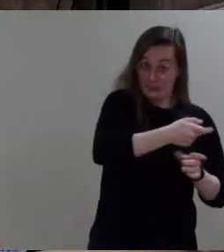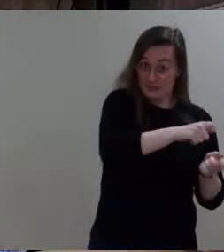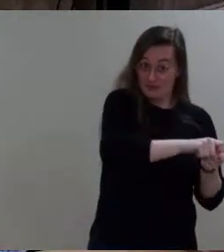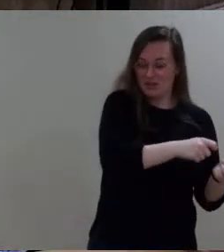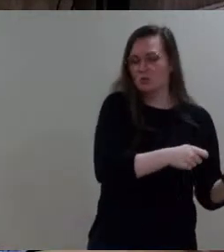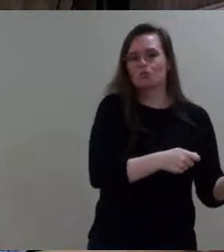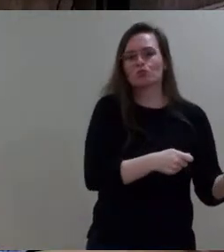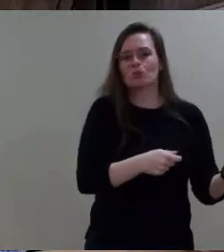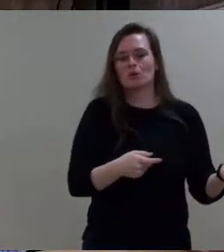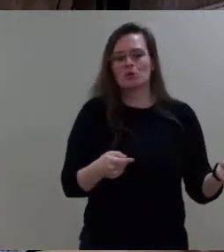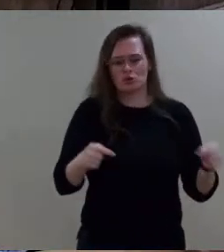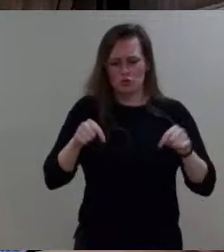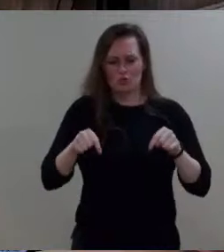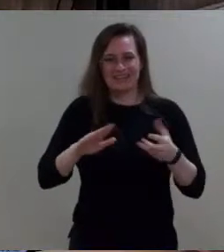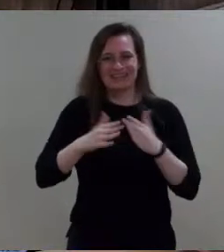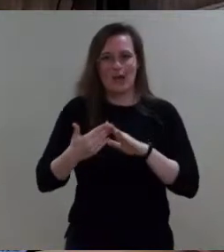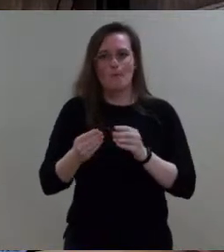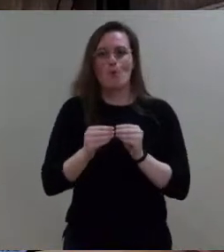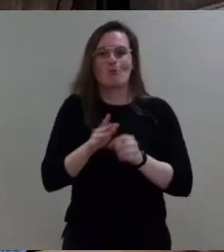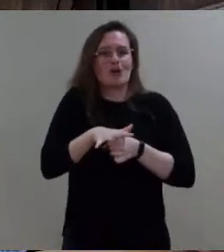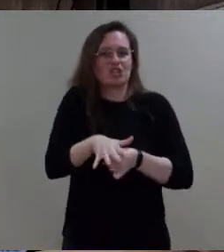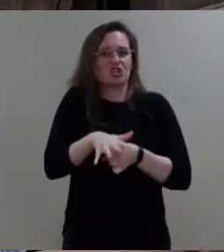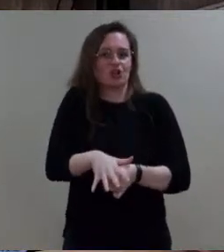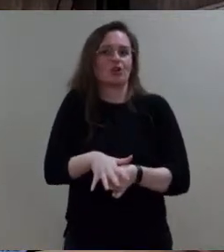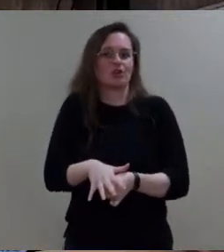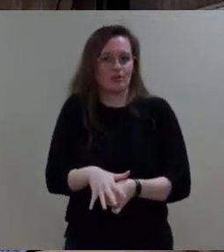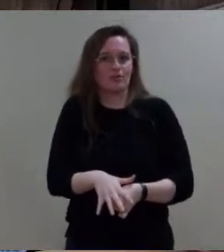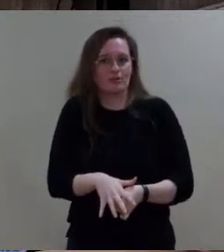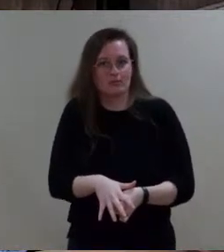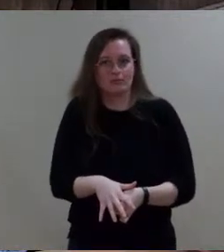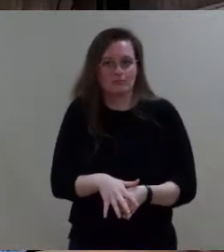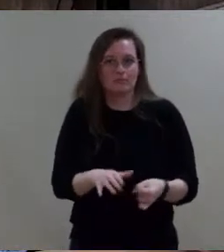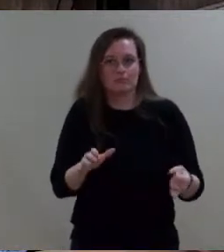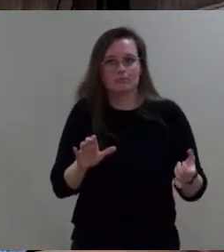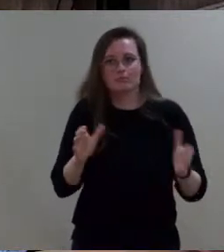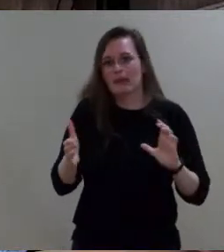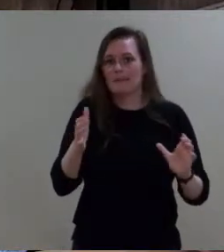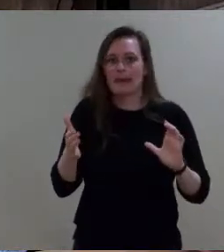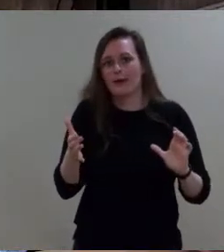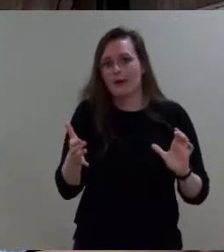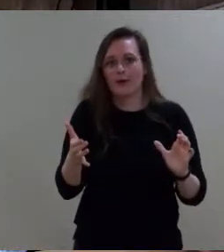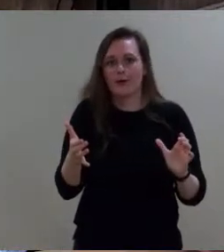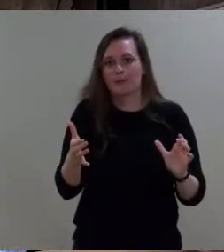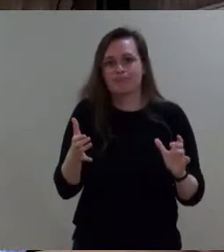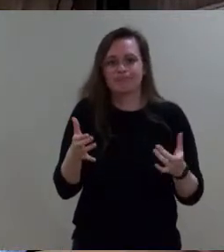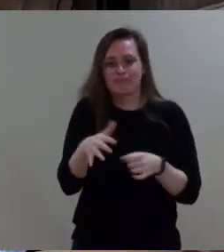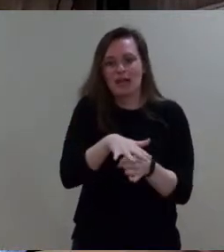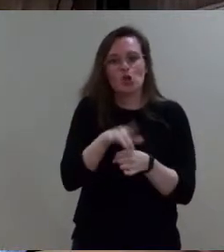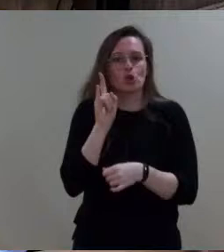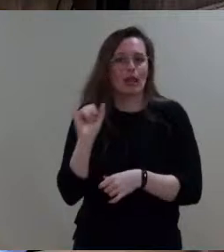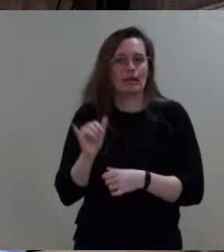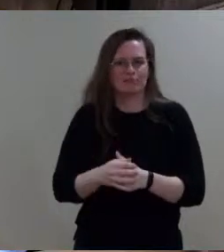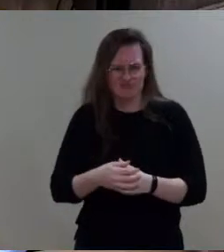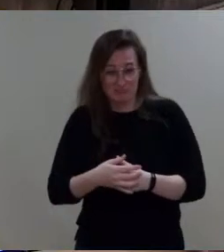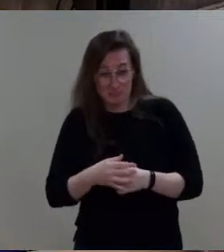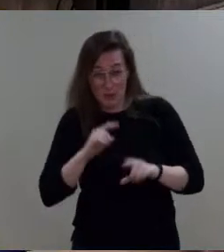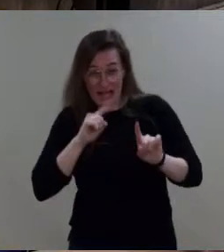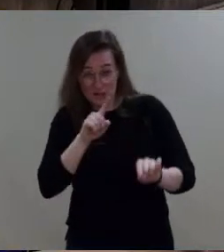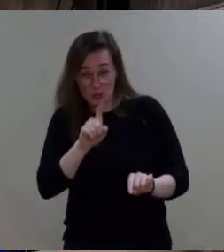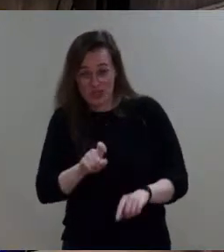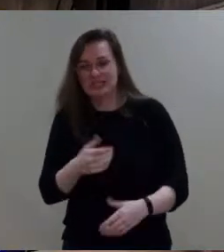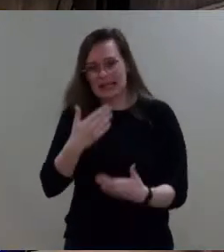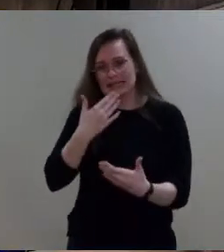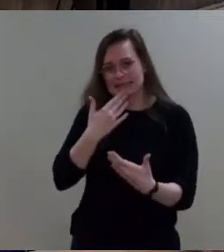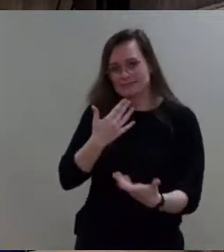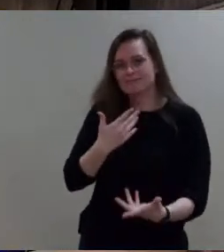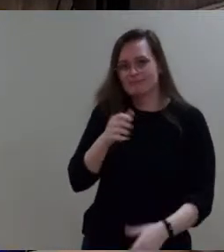that towns face, that rurals face slightly different pressures. Does that answer your question? It does, thank you. I do have another one, but I'm